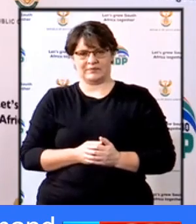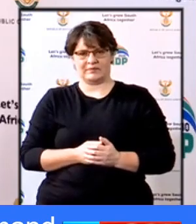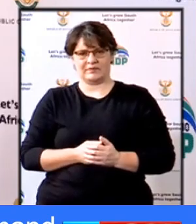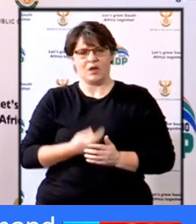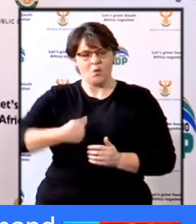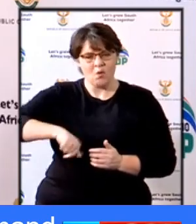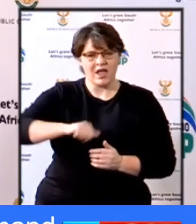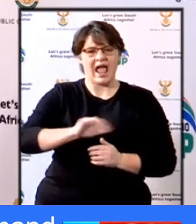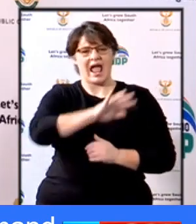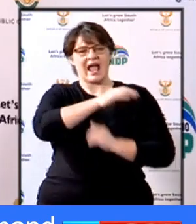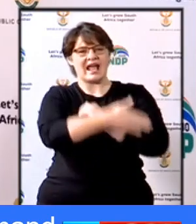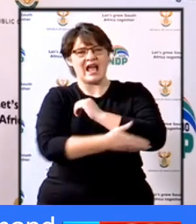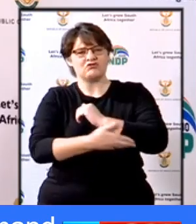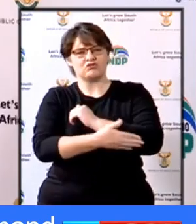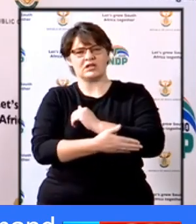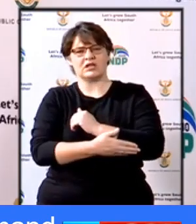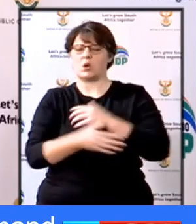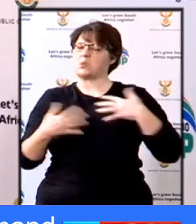resilient nation,